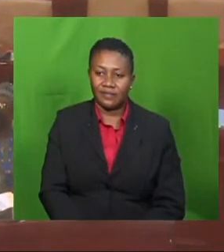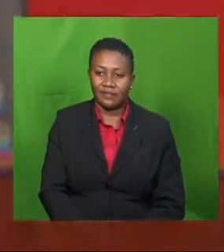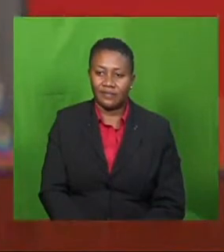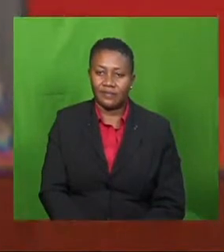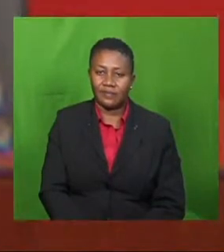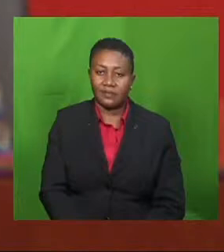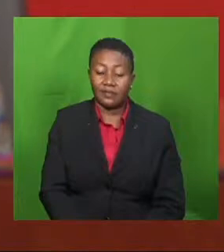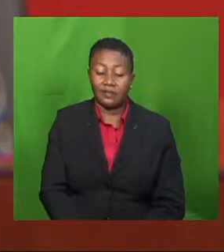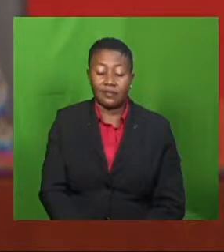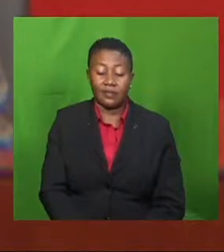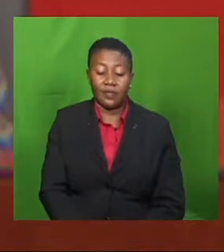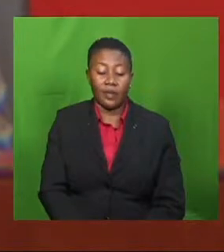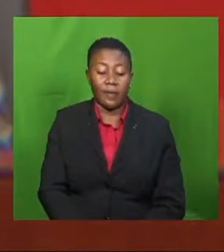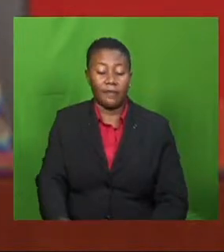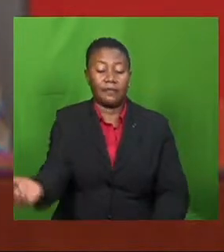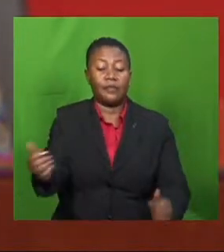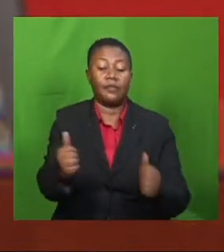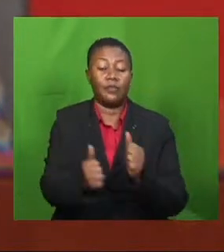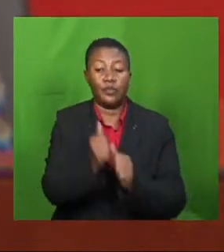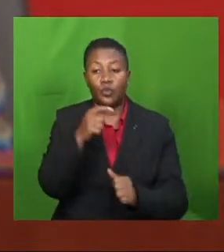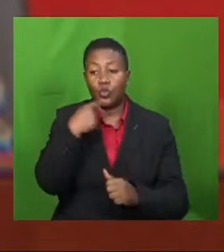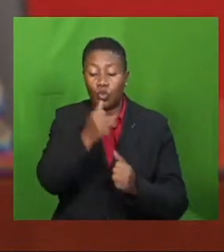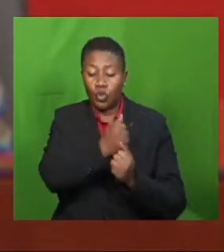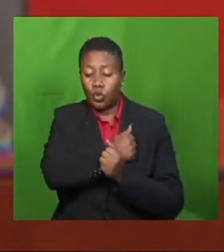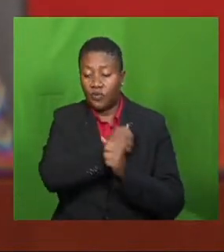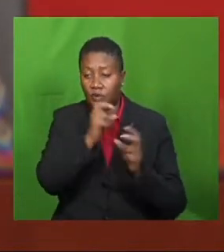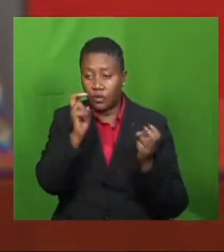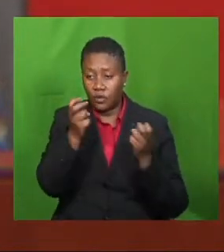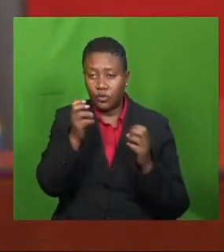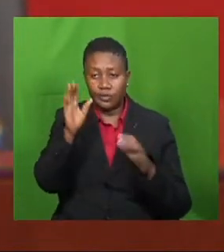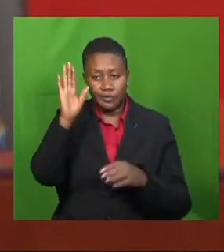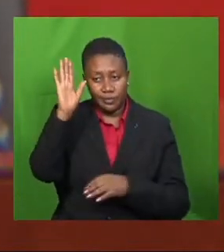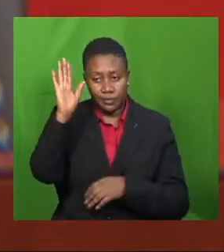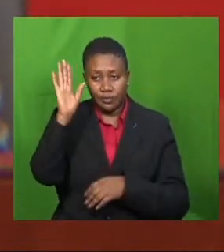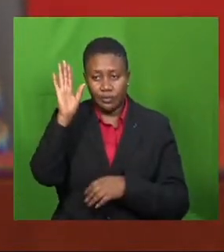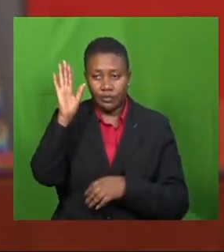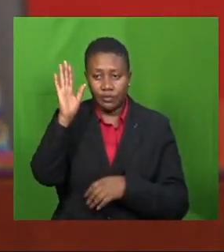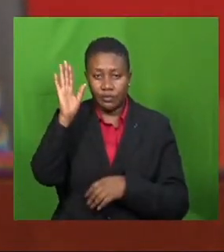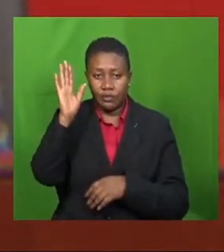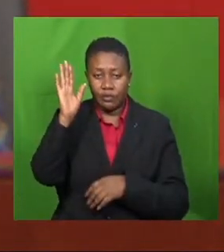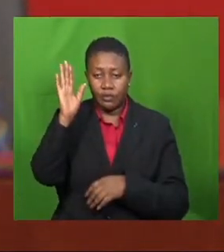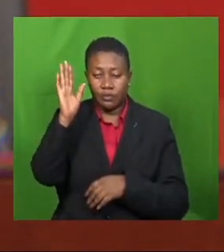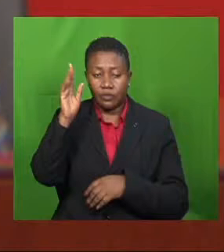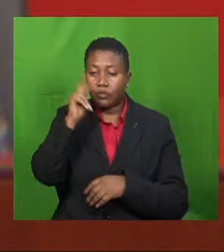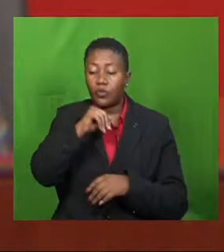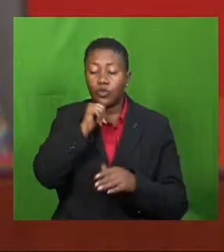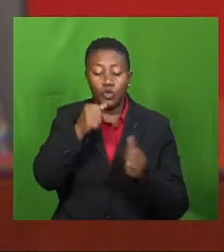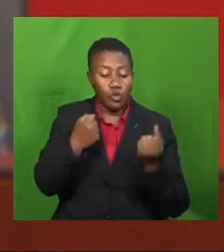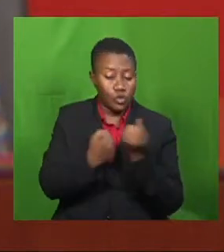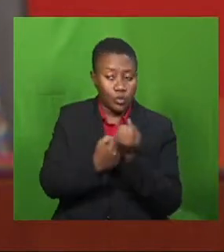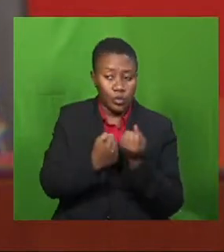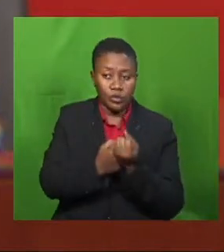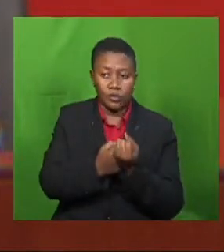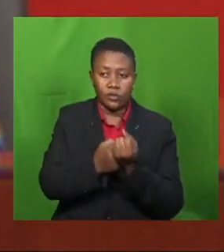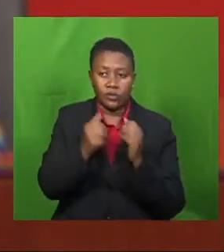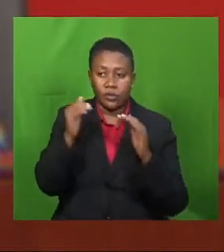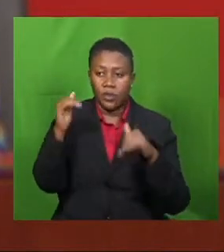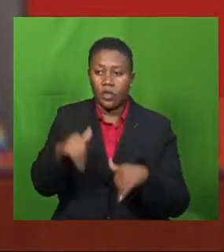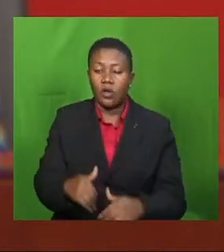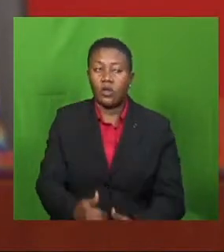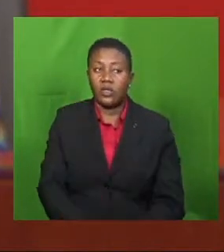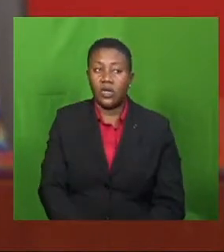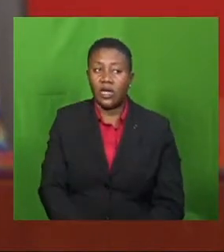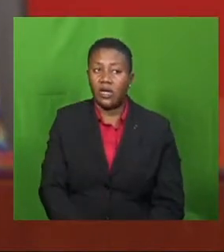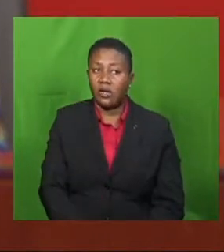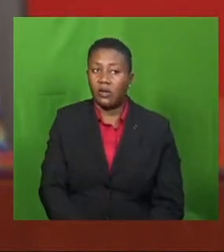As many as are in favor of the motion, say aye. Aye. Those against the motion, say no.